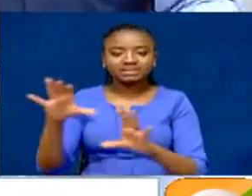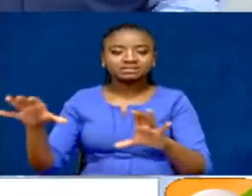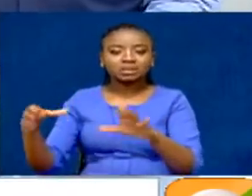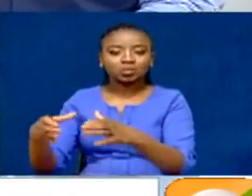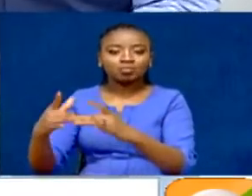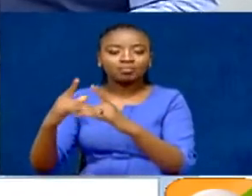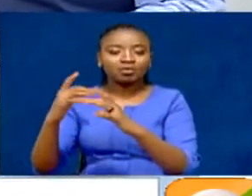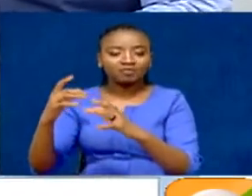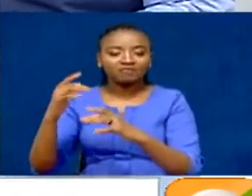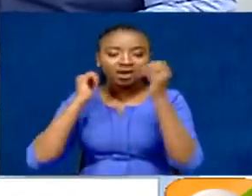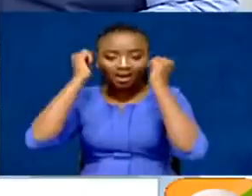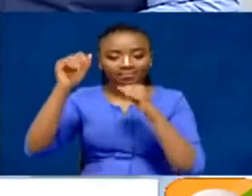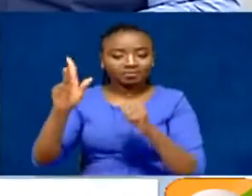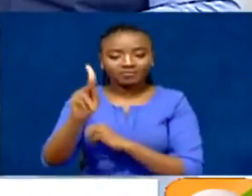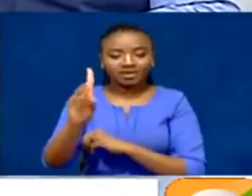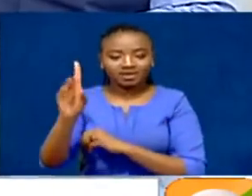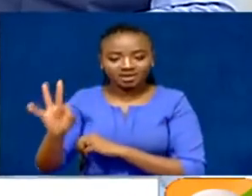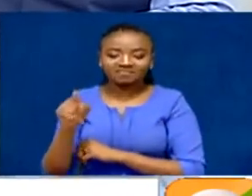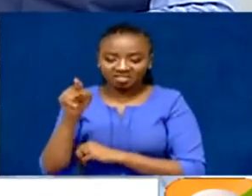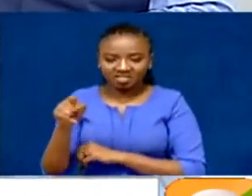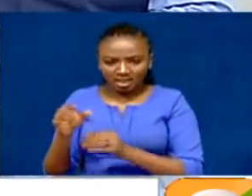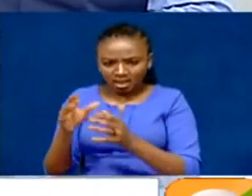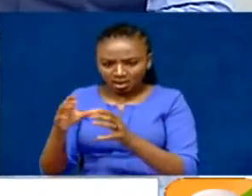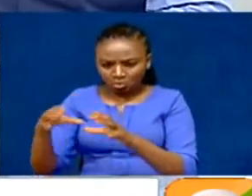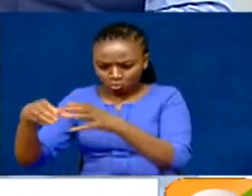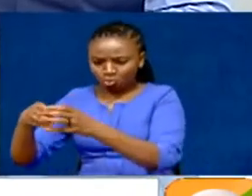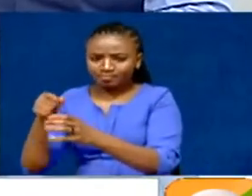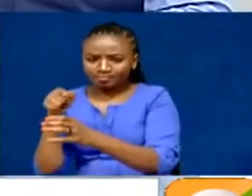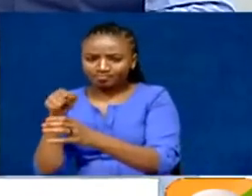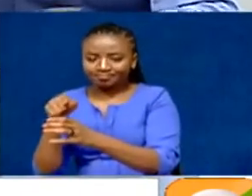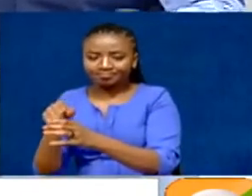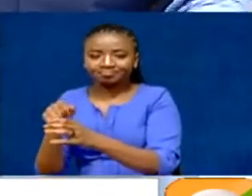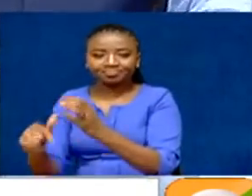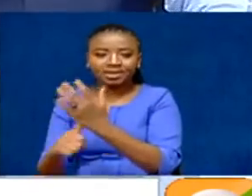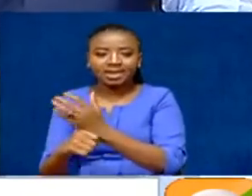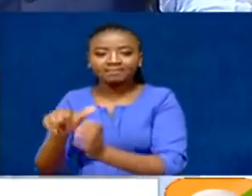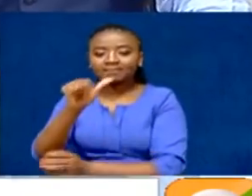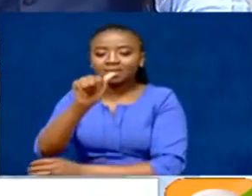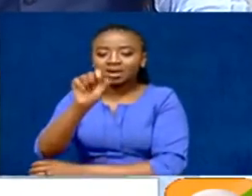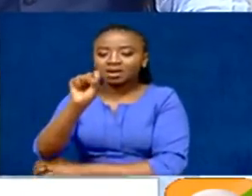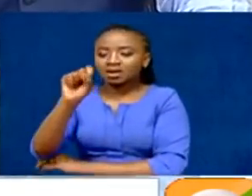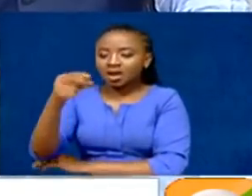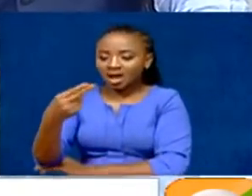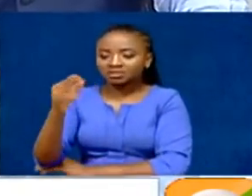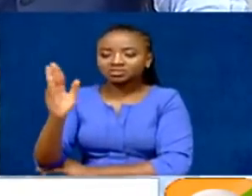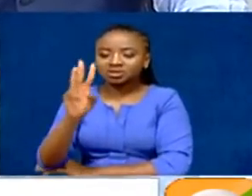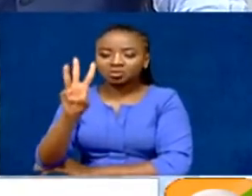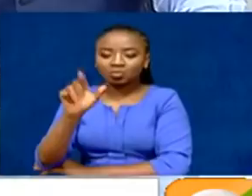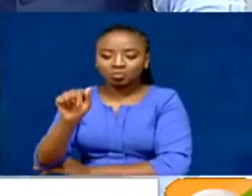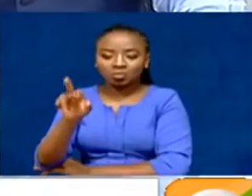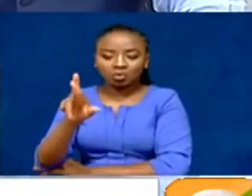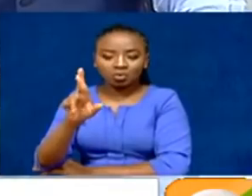fledged battalion of the KDF. The ceremony now means the battalion, better known as Ash Warriors, will have its